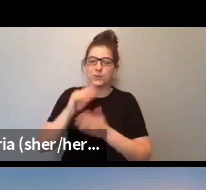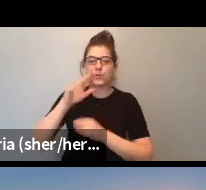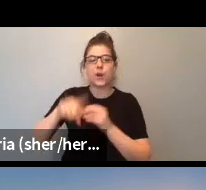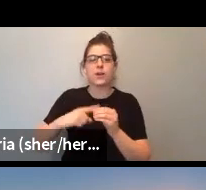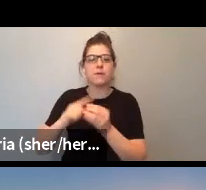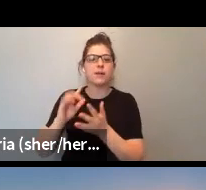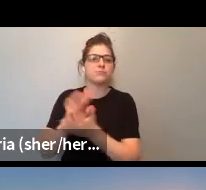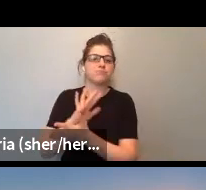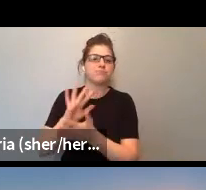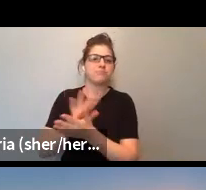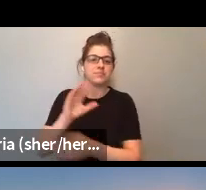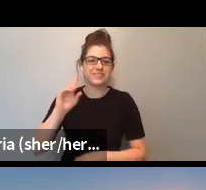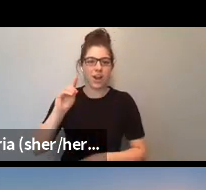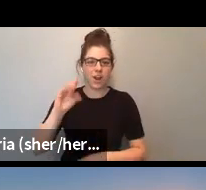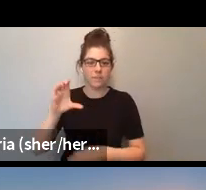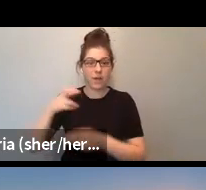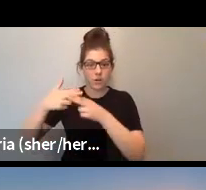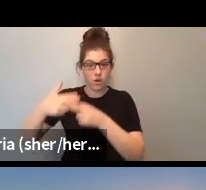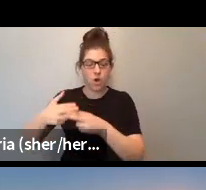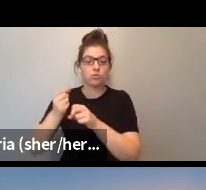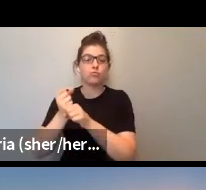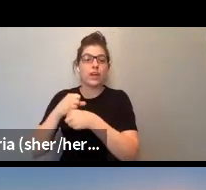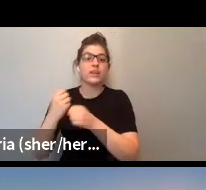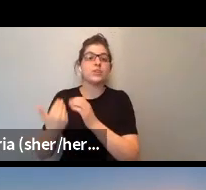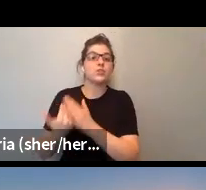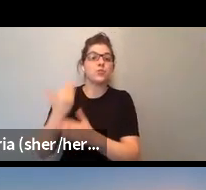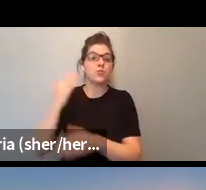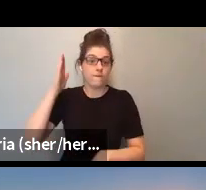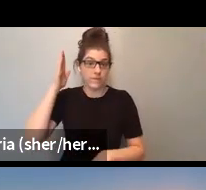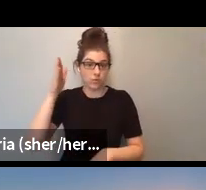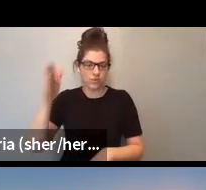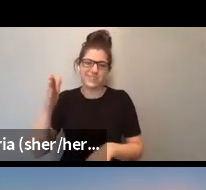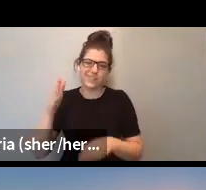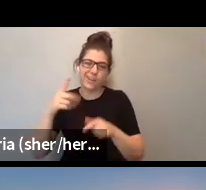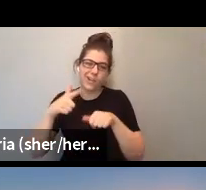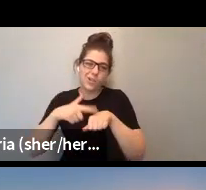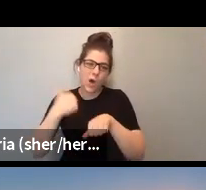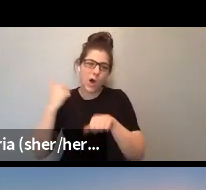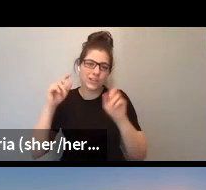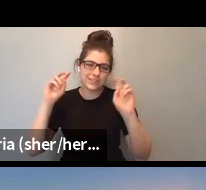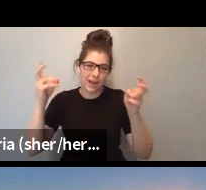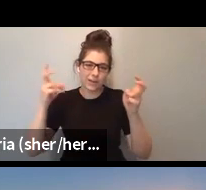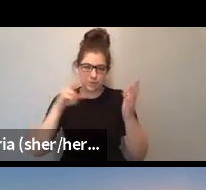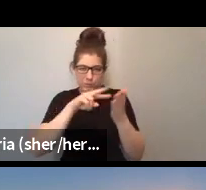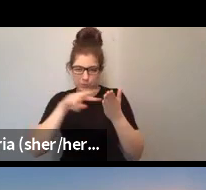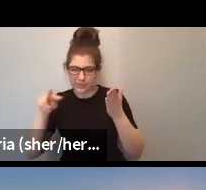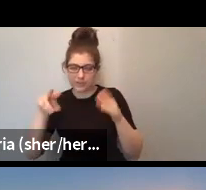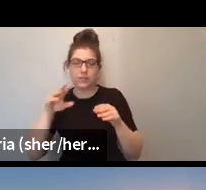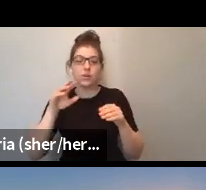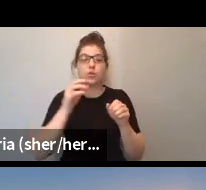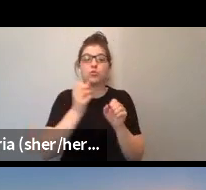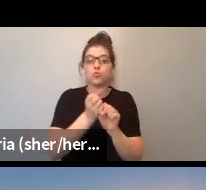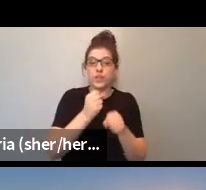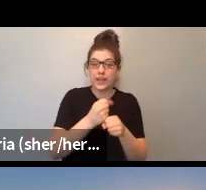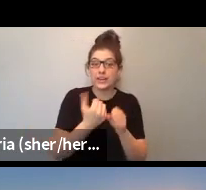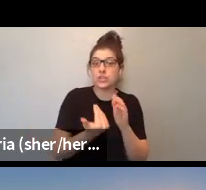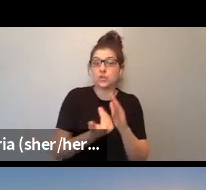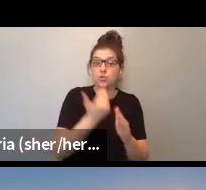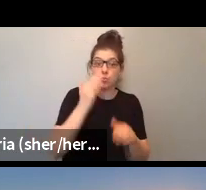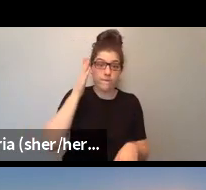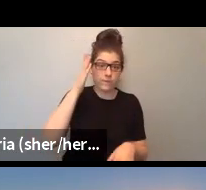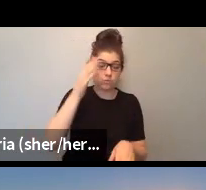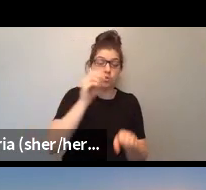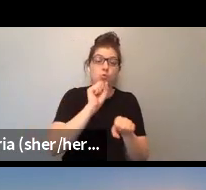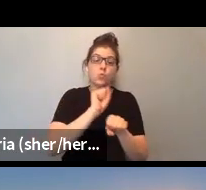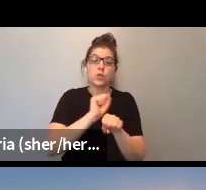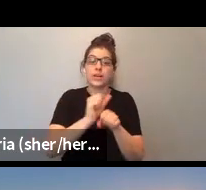called Creating New Futures, and it has a sort of long title, so I want to get it right. Creating New Futures, Working Guidelines for